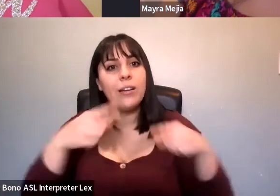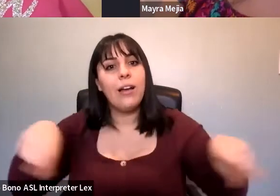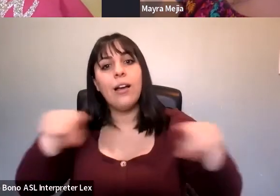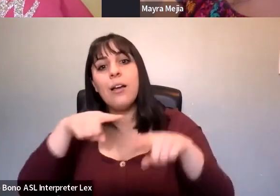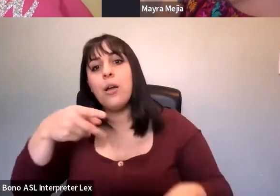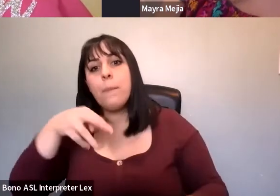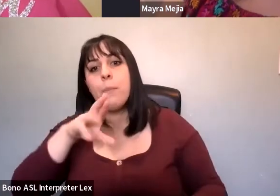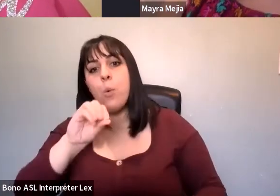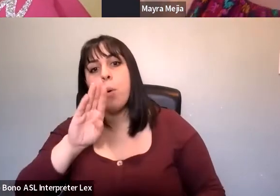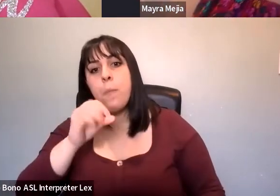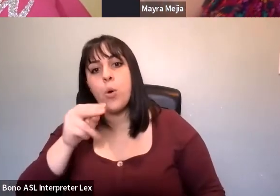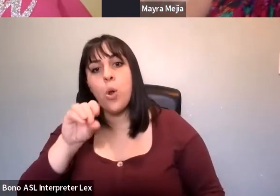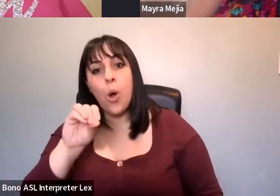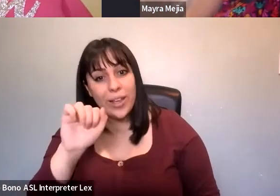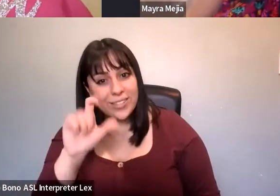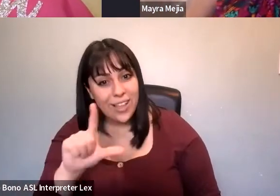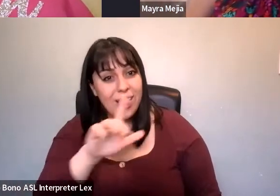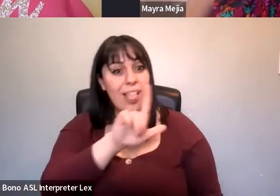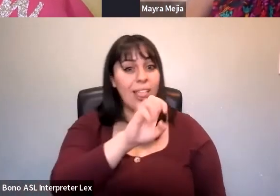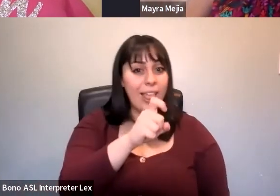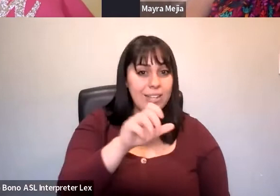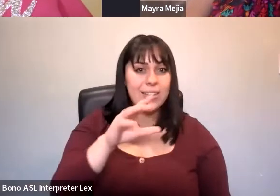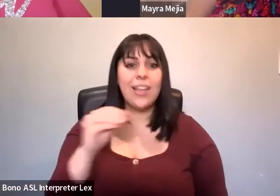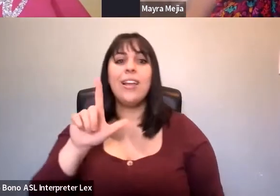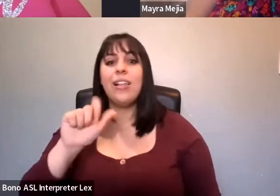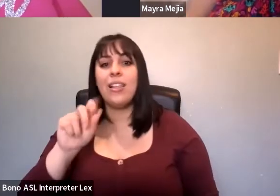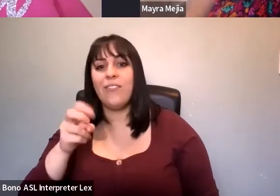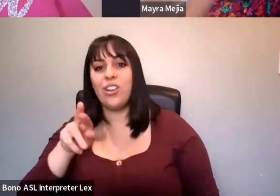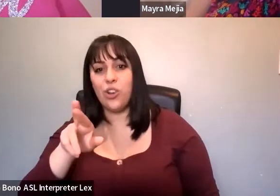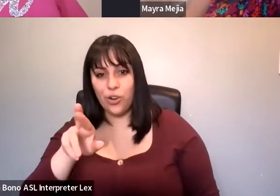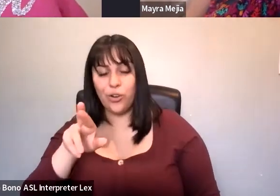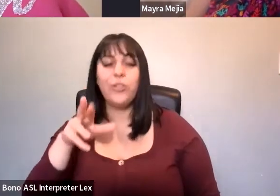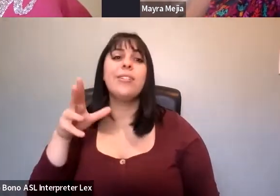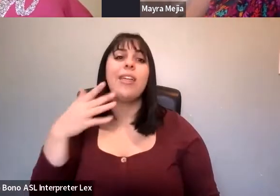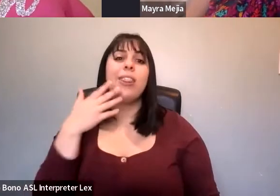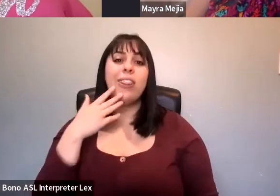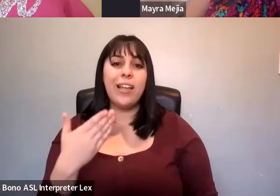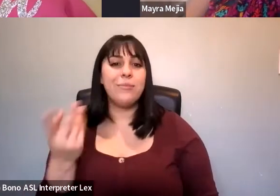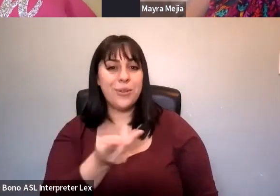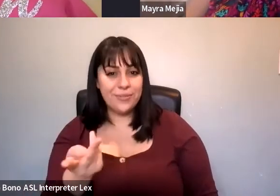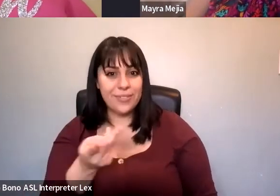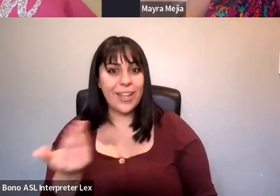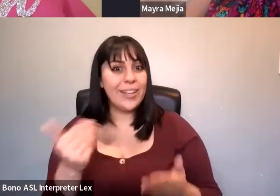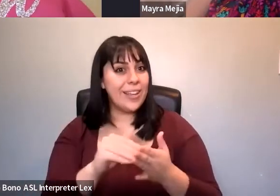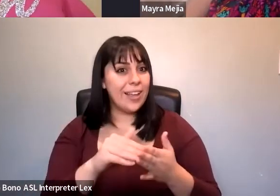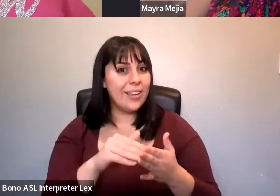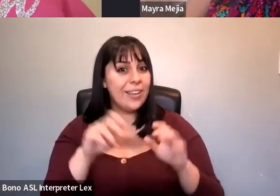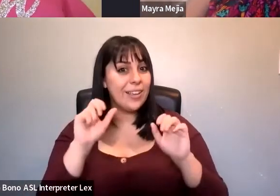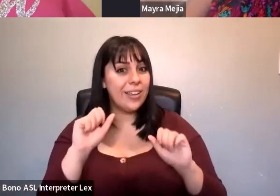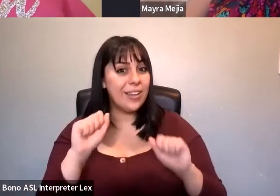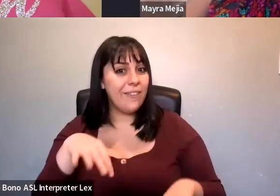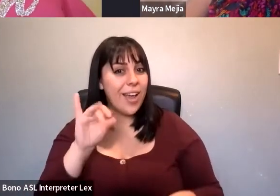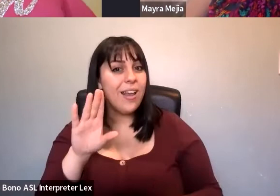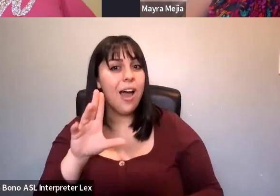Bono ASL, Lex and Lavender. Thank you. And again, you can find us at